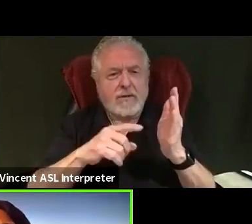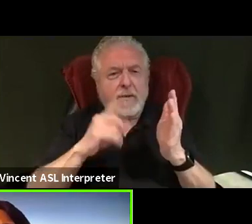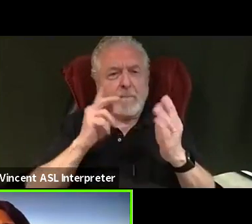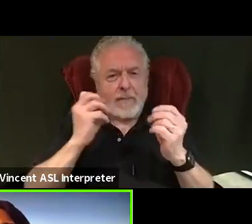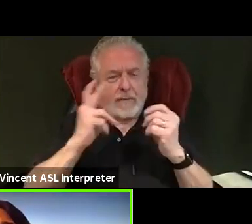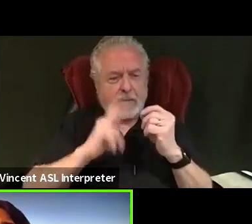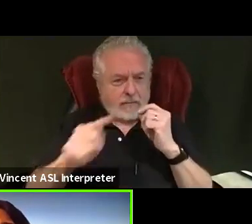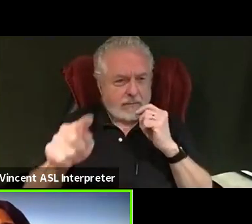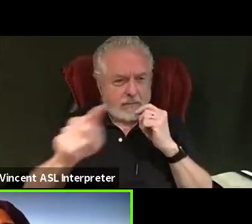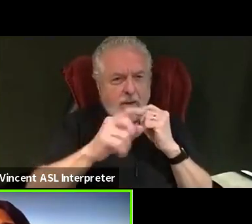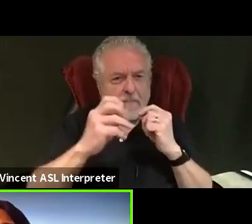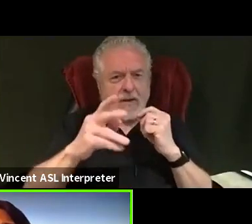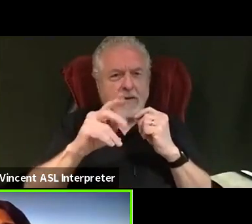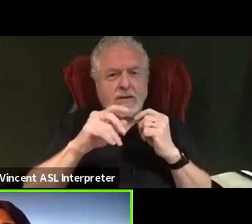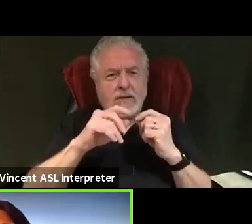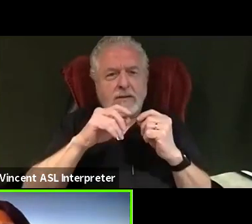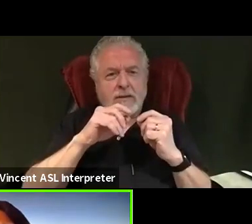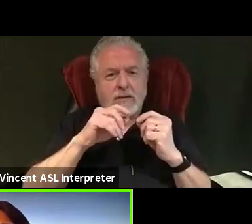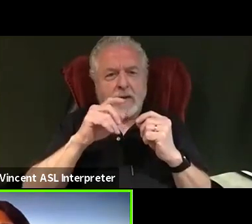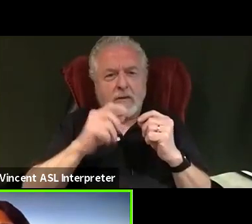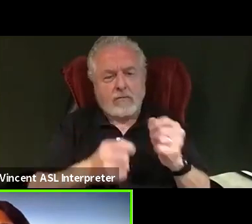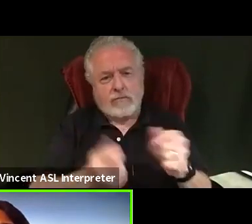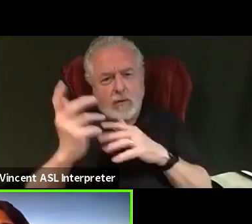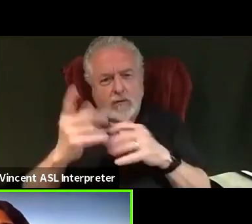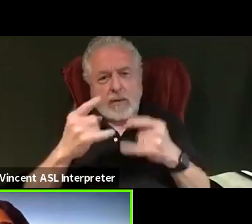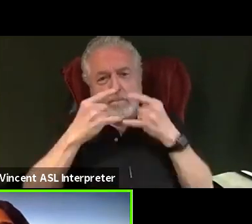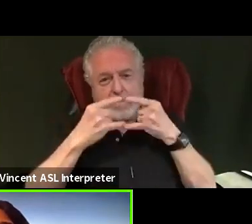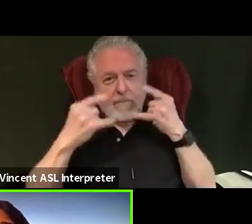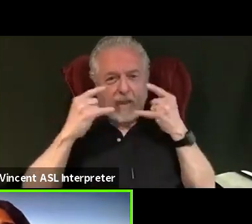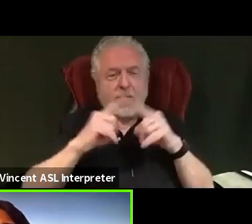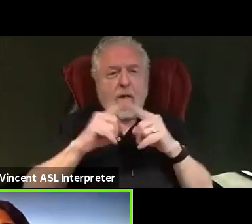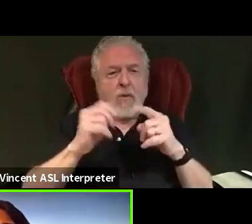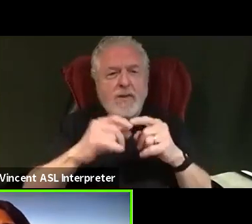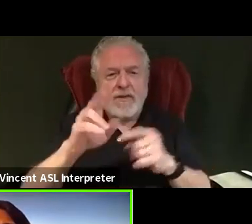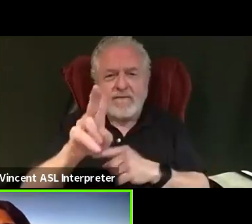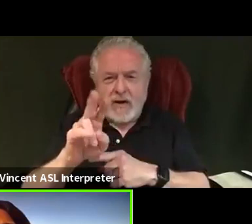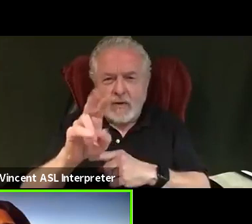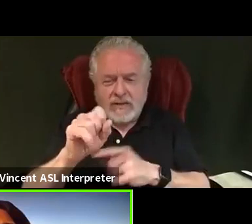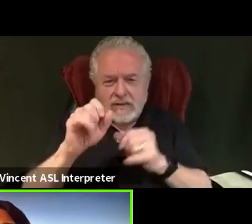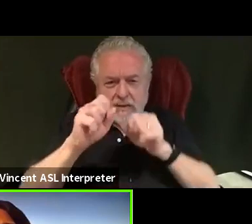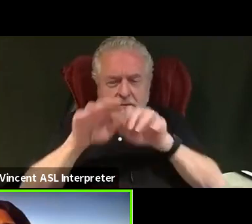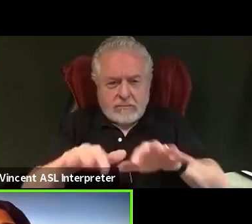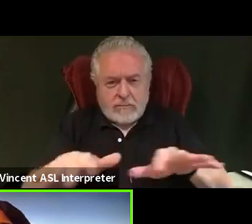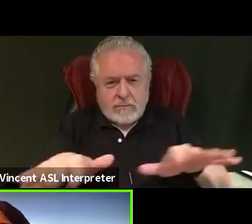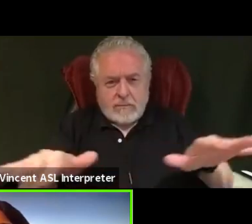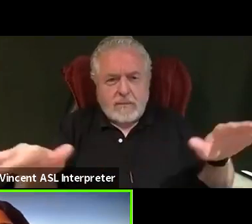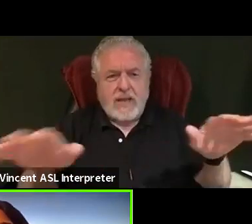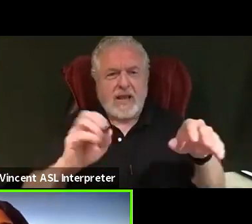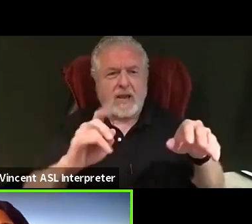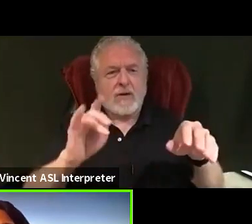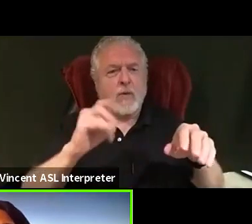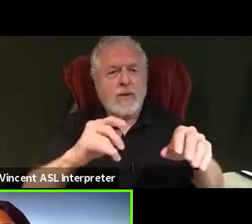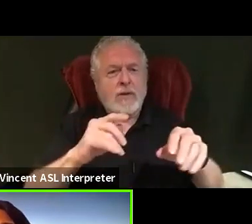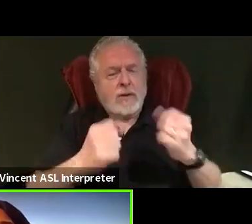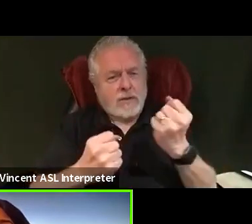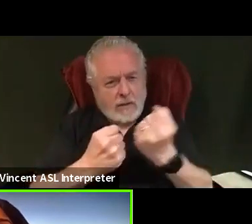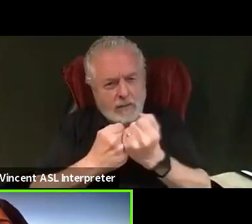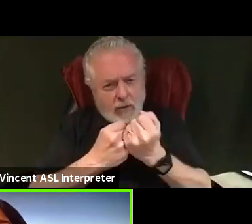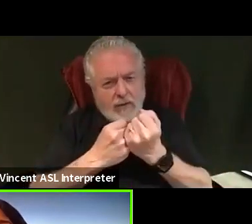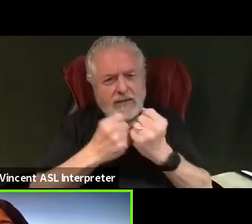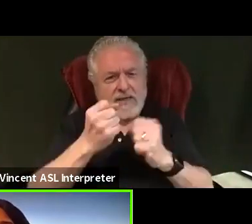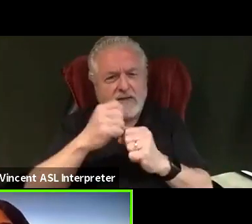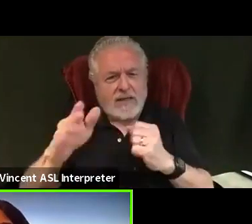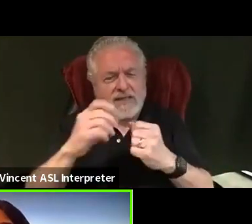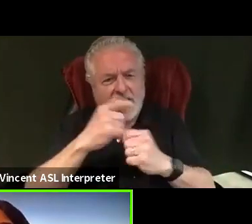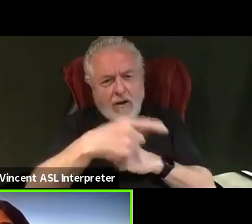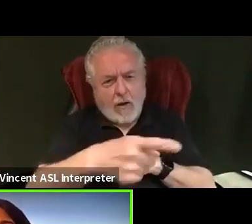people. Many are impatient to do away with their mask, but with the virus continuing to circulate in the county, we support the state's plan to